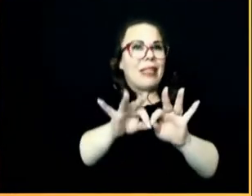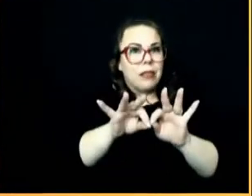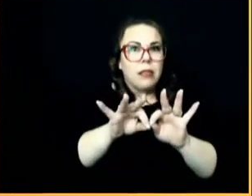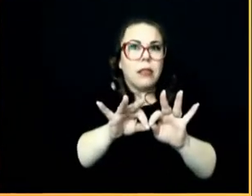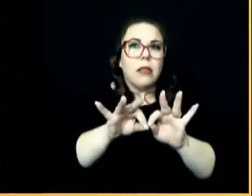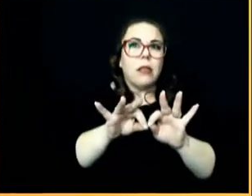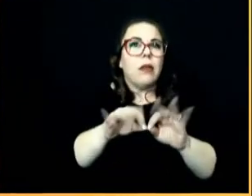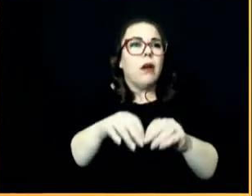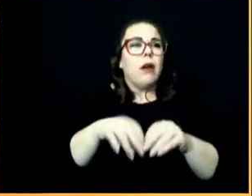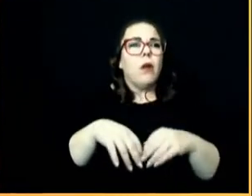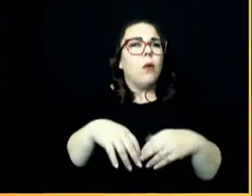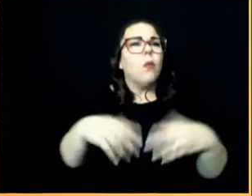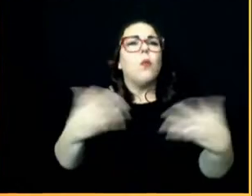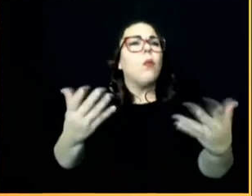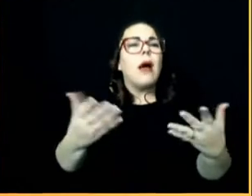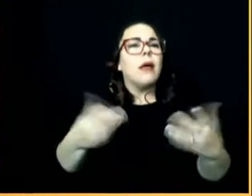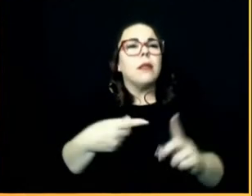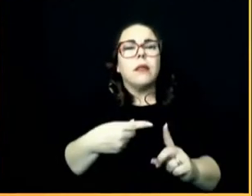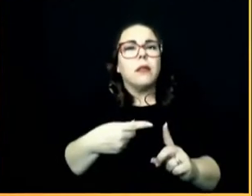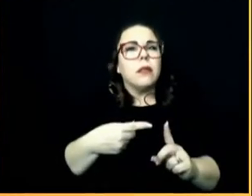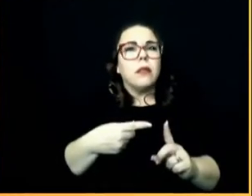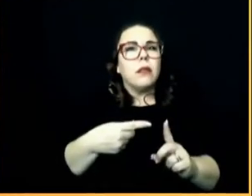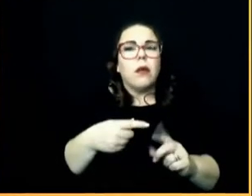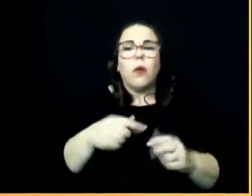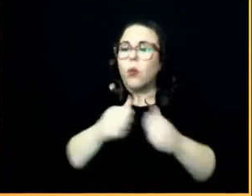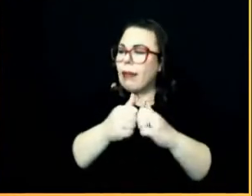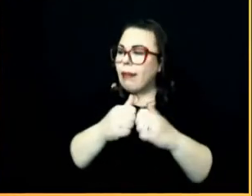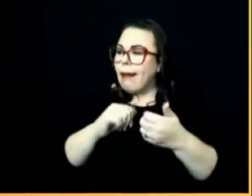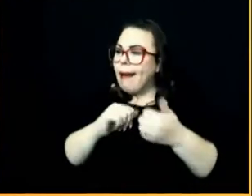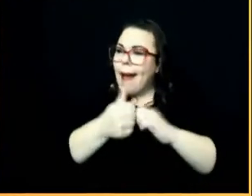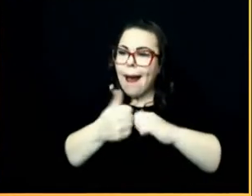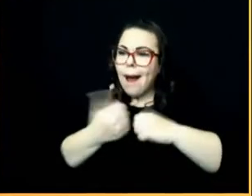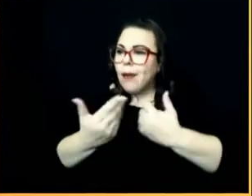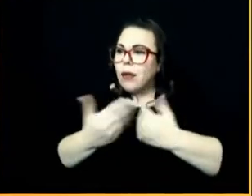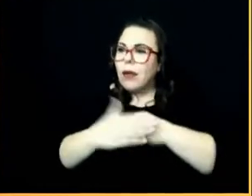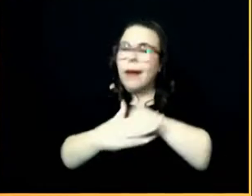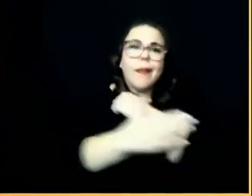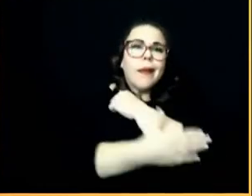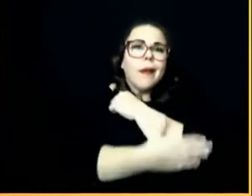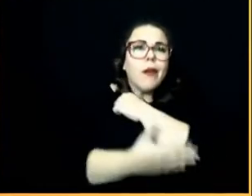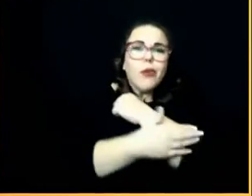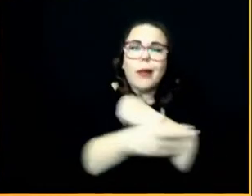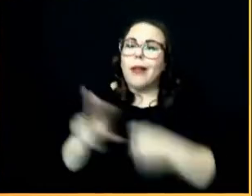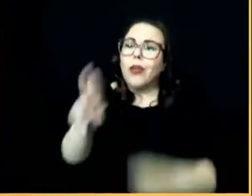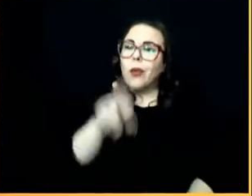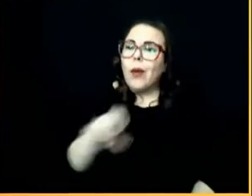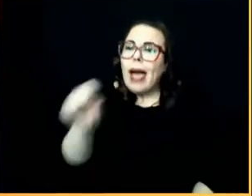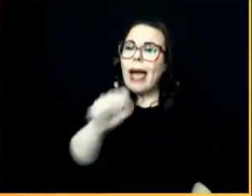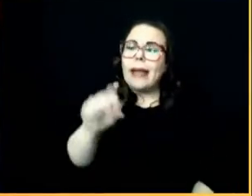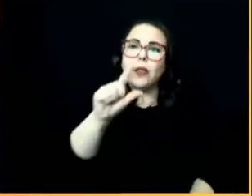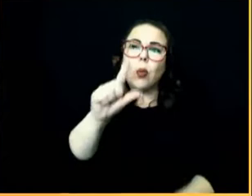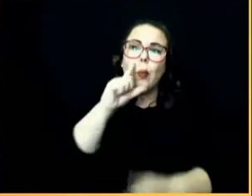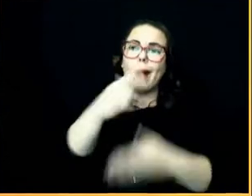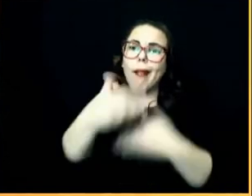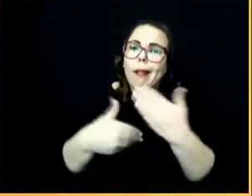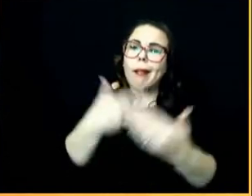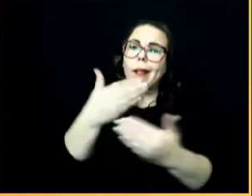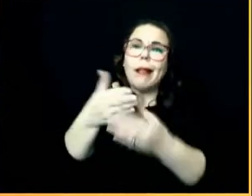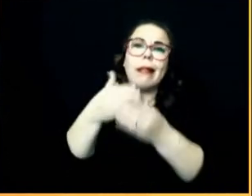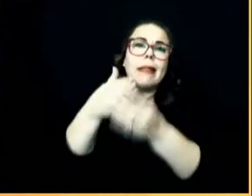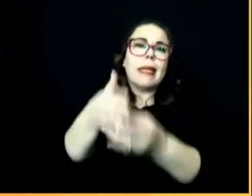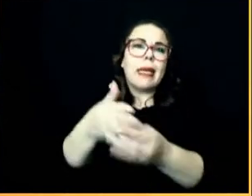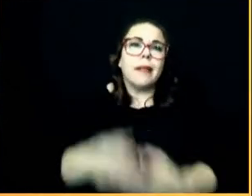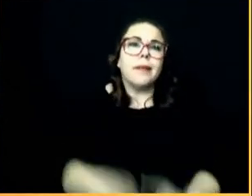for where the country might be going with respect to us? Yeah, I think it's a moment of coming out